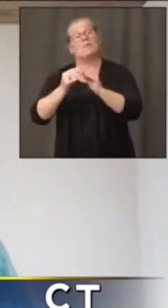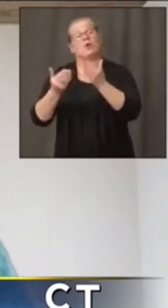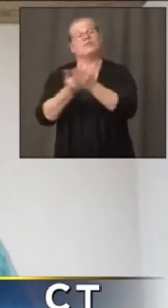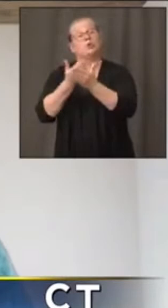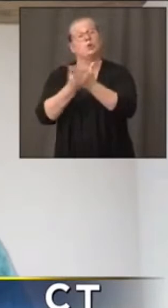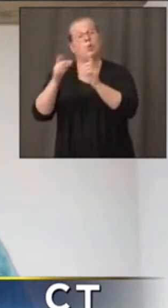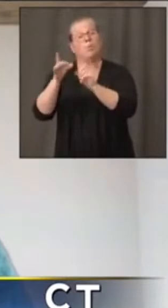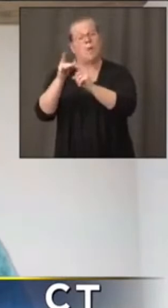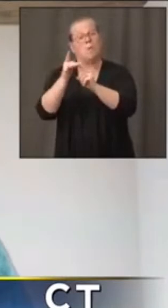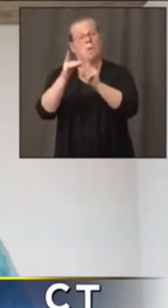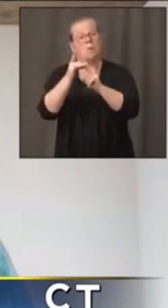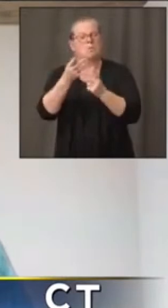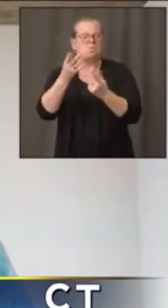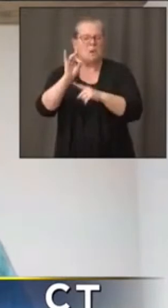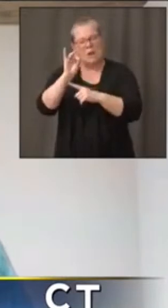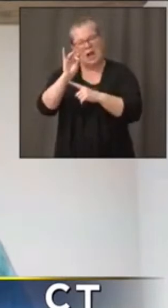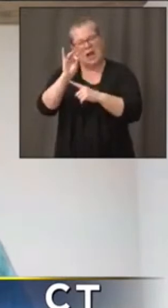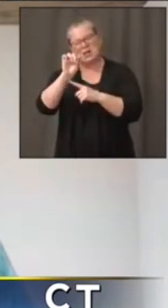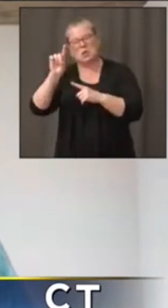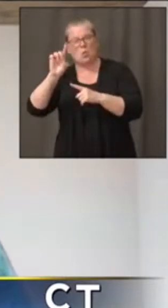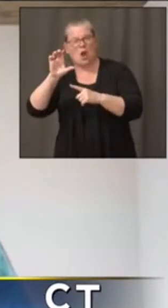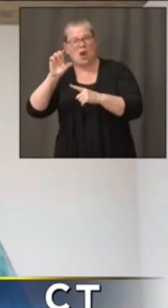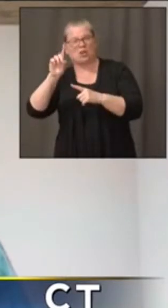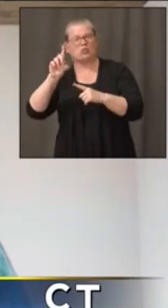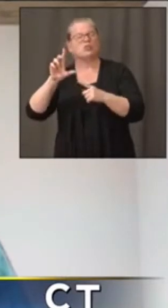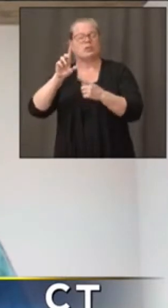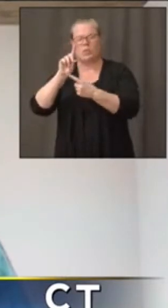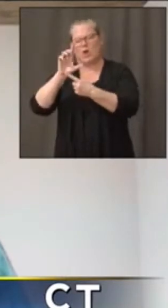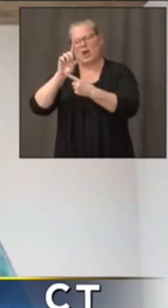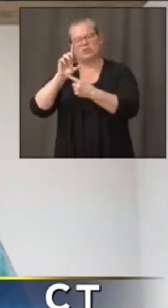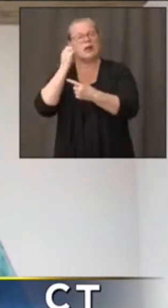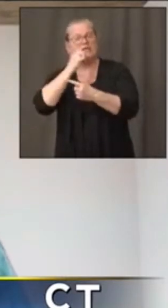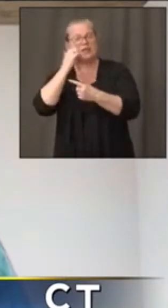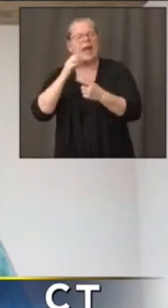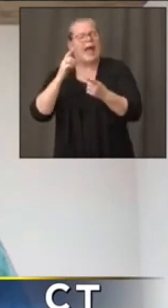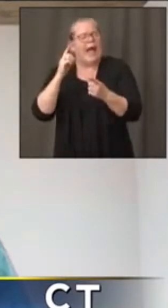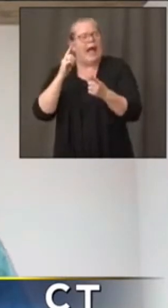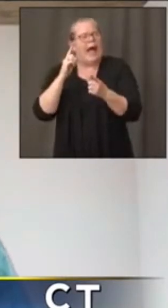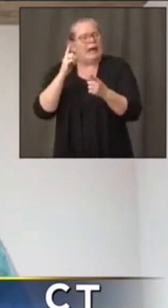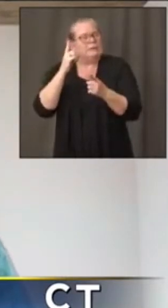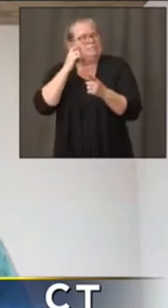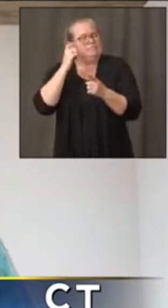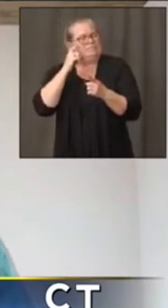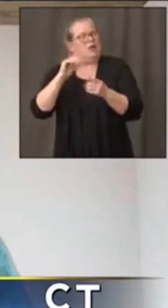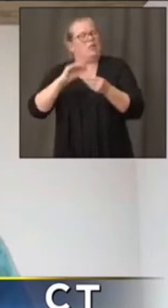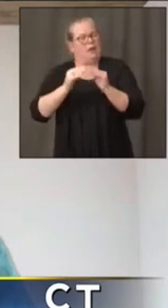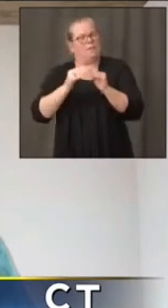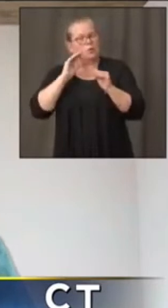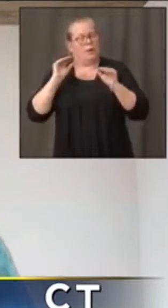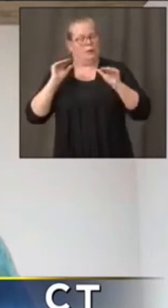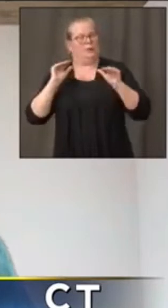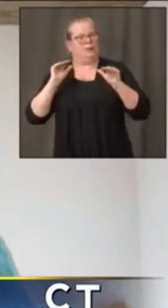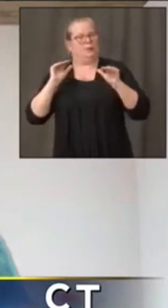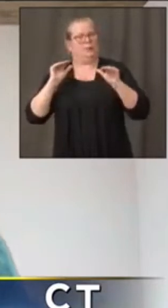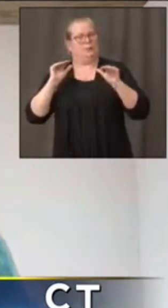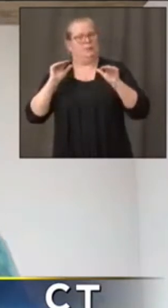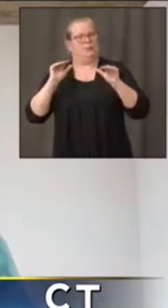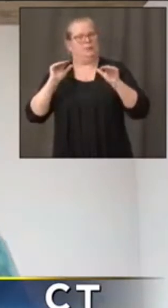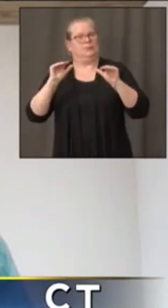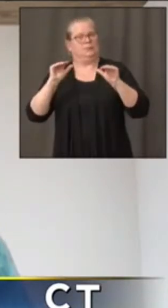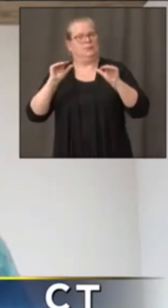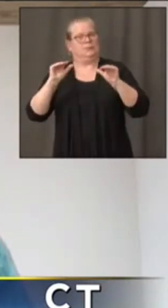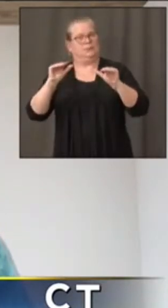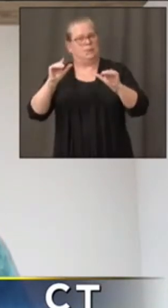i think it's gonna stay that way and until it starts to go up whether it goes up sharply or gradually